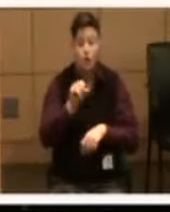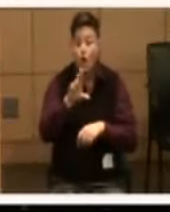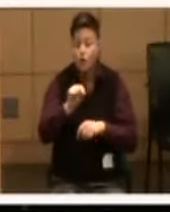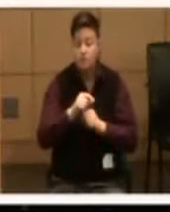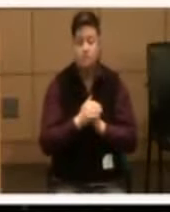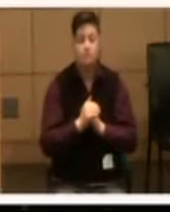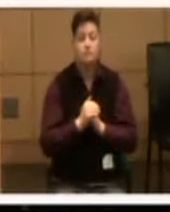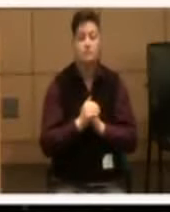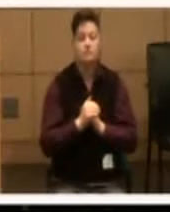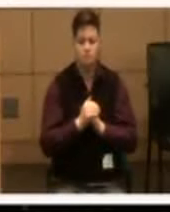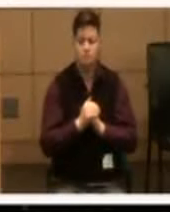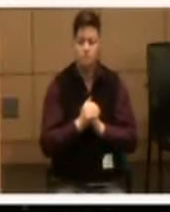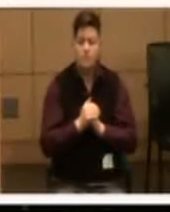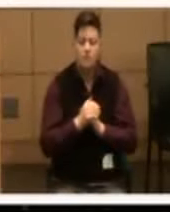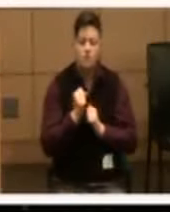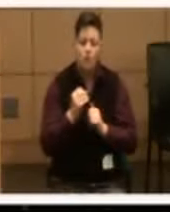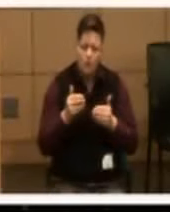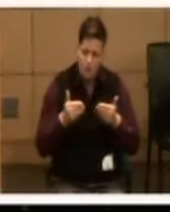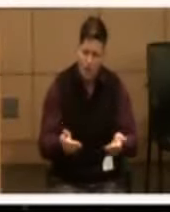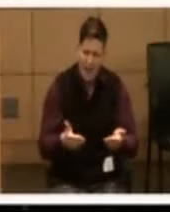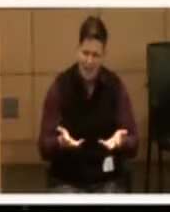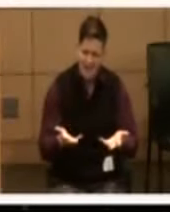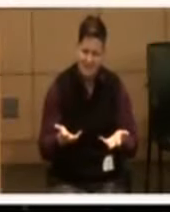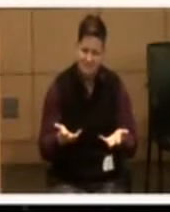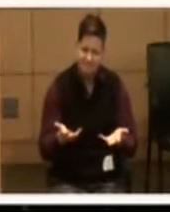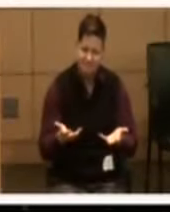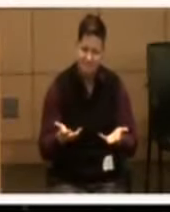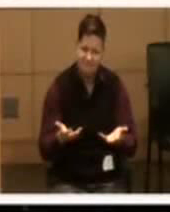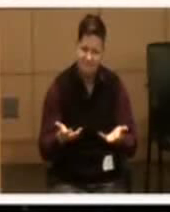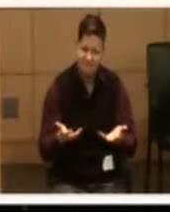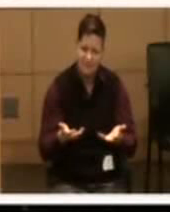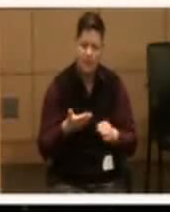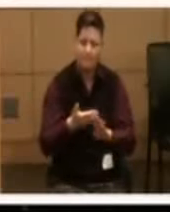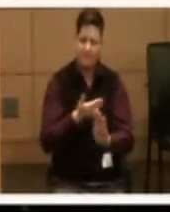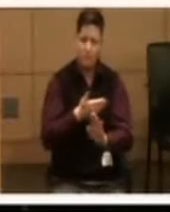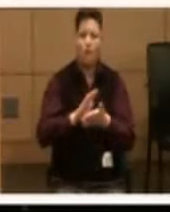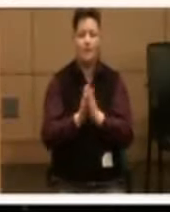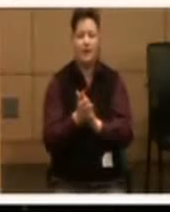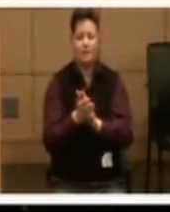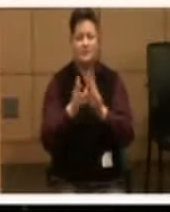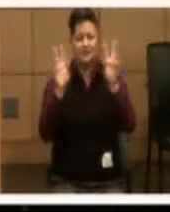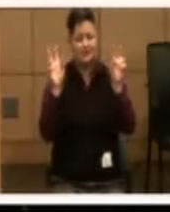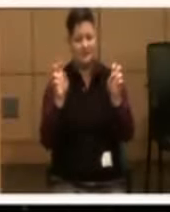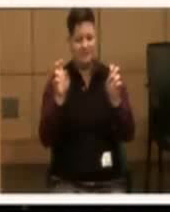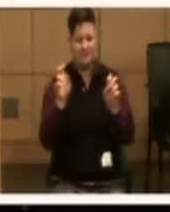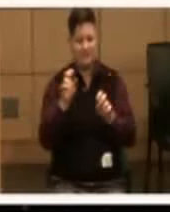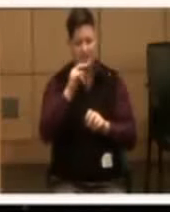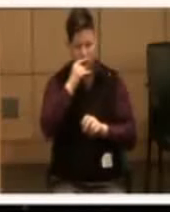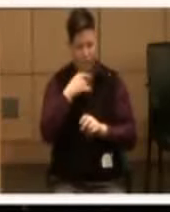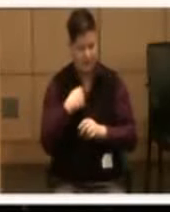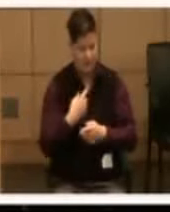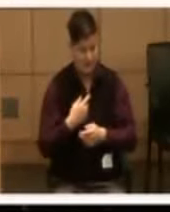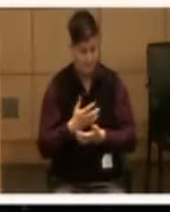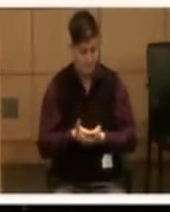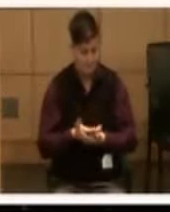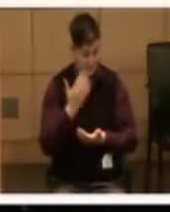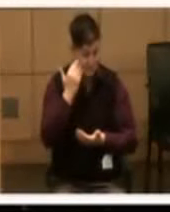CART services for captioning. Perhaps there are things that we could do before it becomes an issue for the